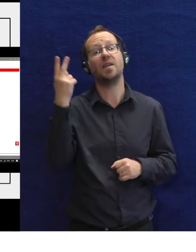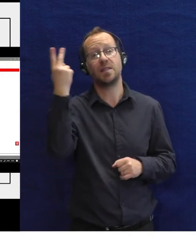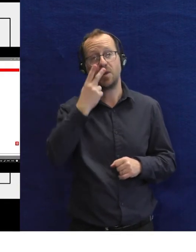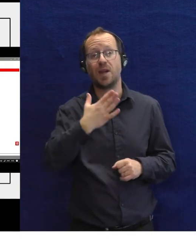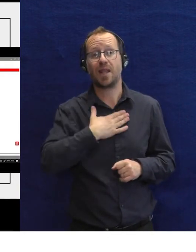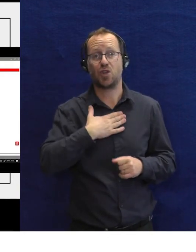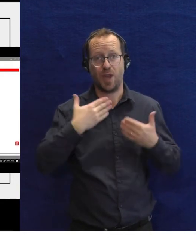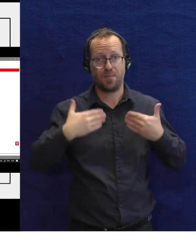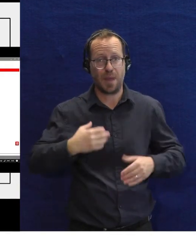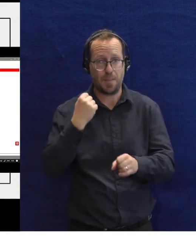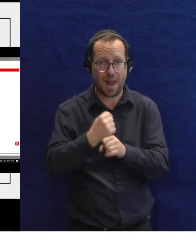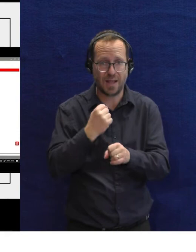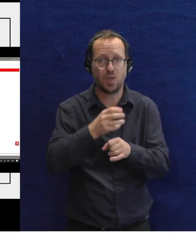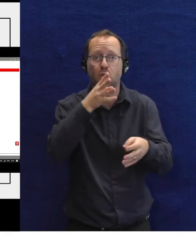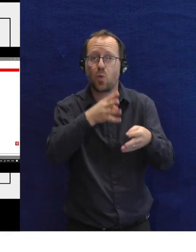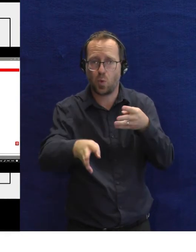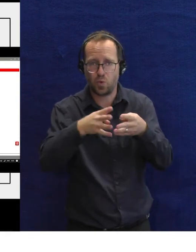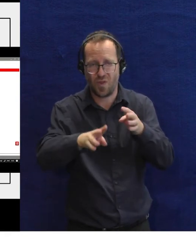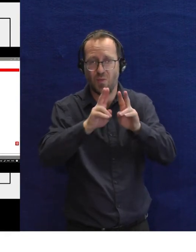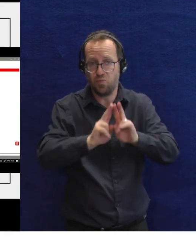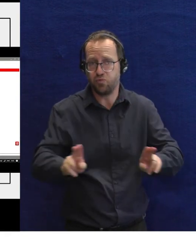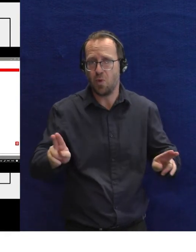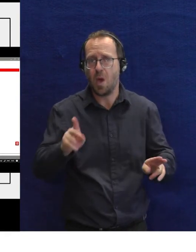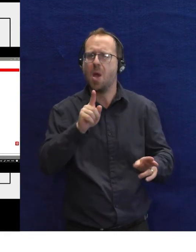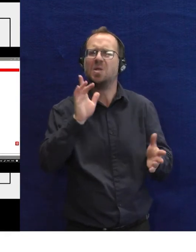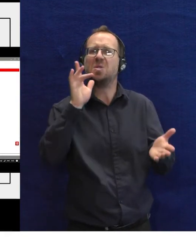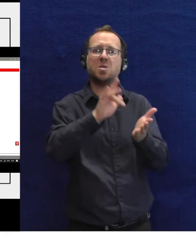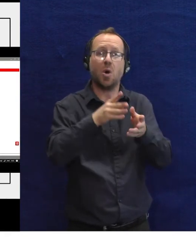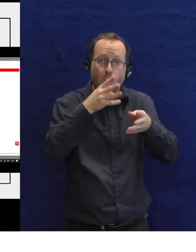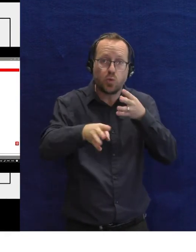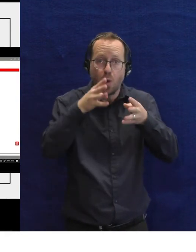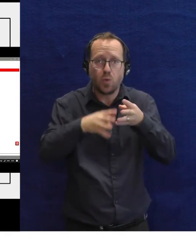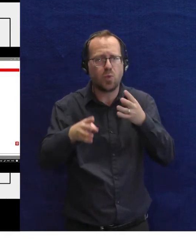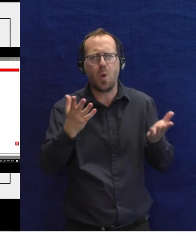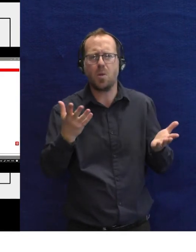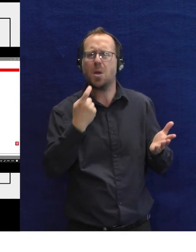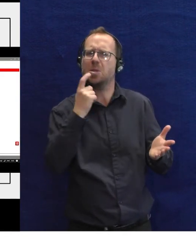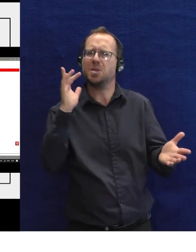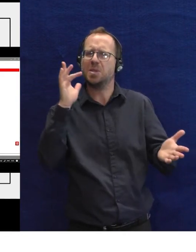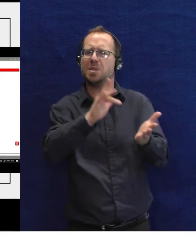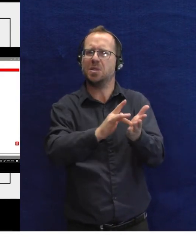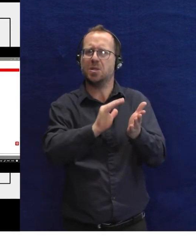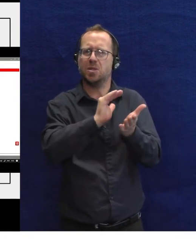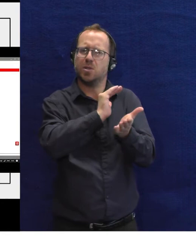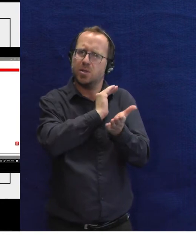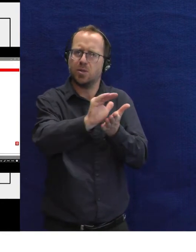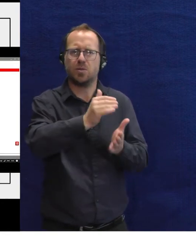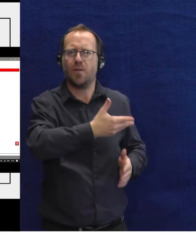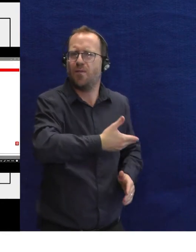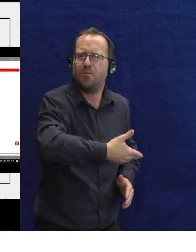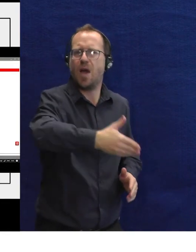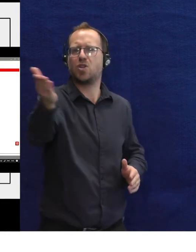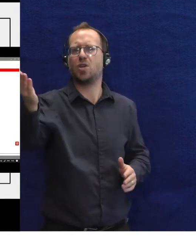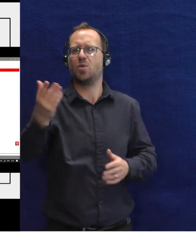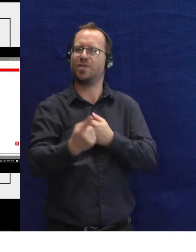and previewing of our work is not the end goal. This is not what we want to do. What we want to do is to offer a